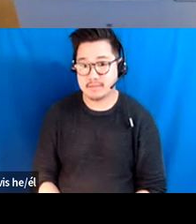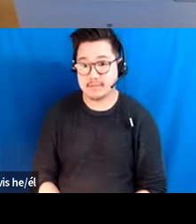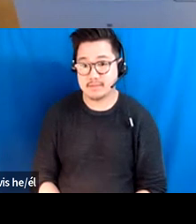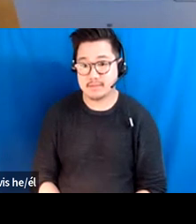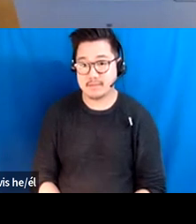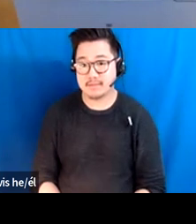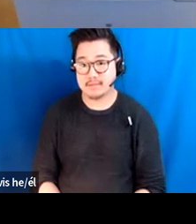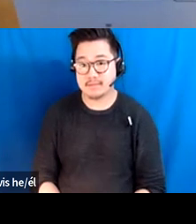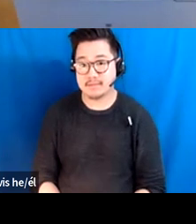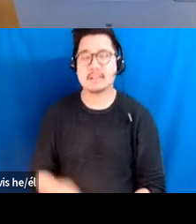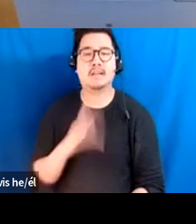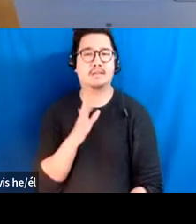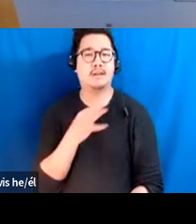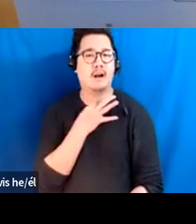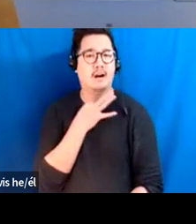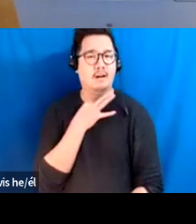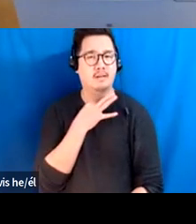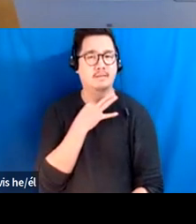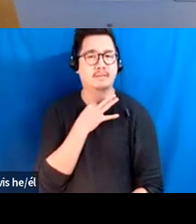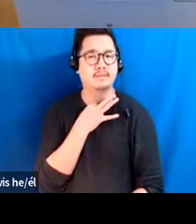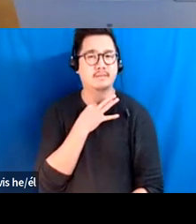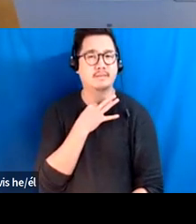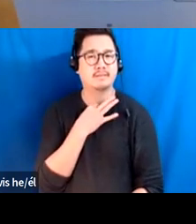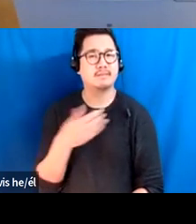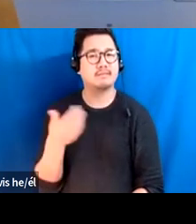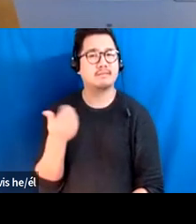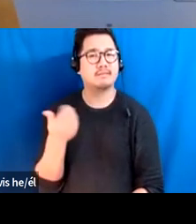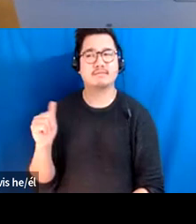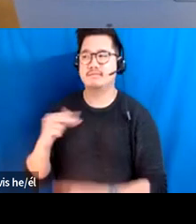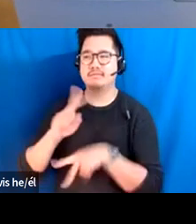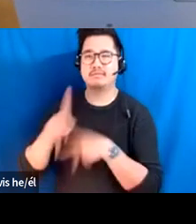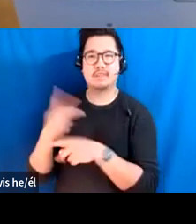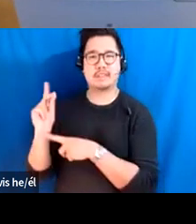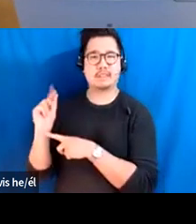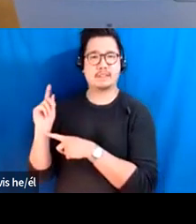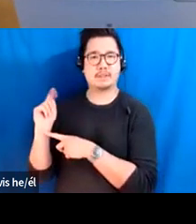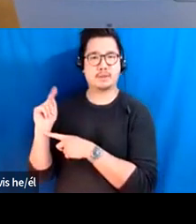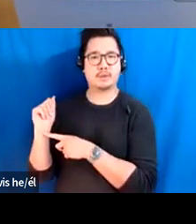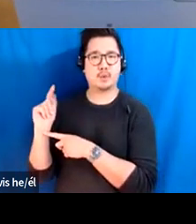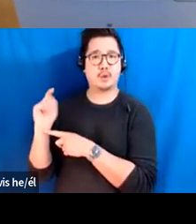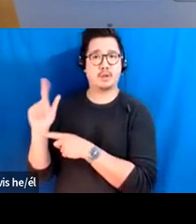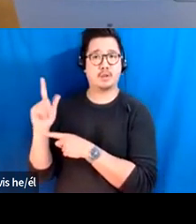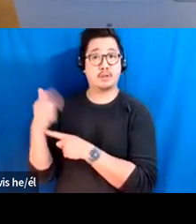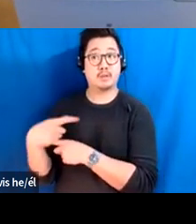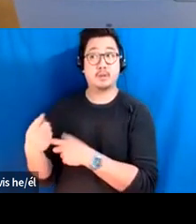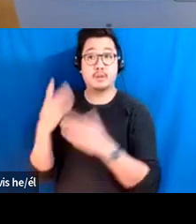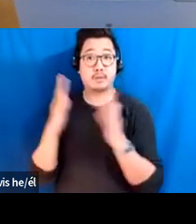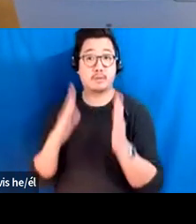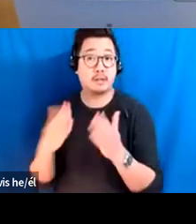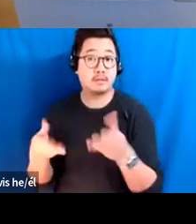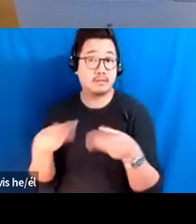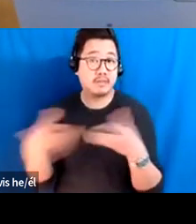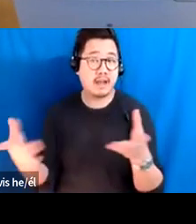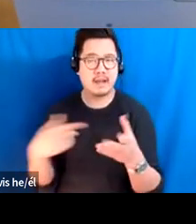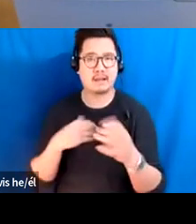curious are there any um sort of data tools that you plan on rolling out with this and i'm just imagining a real